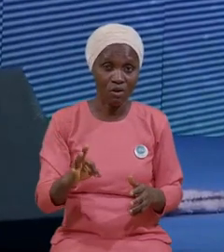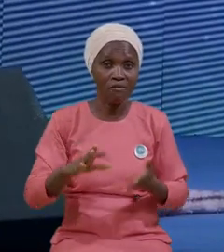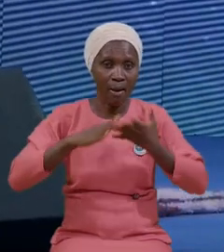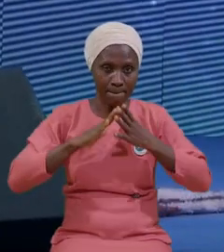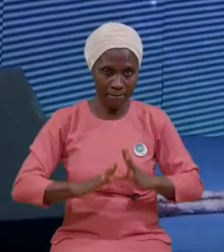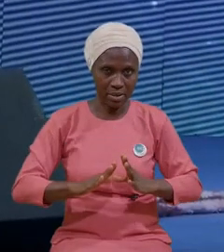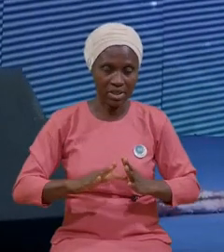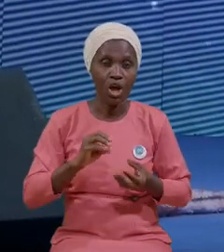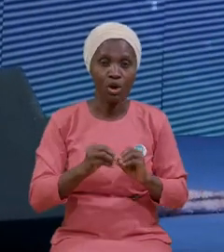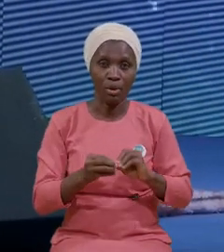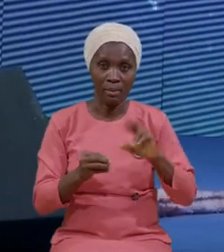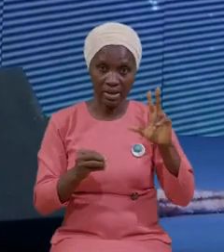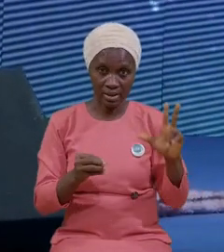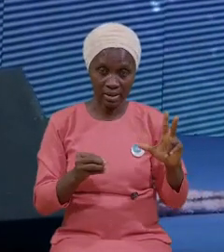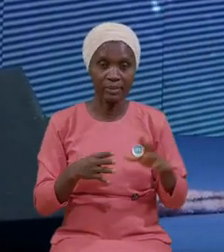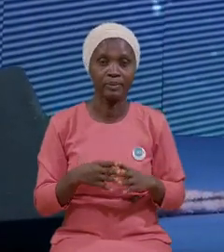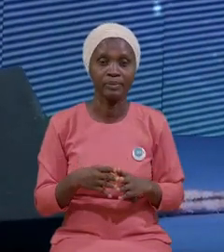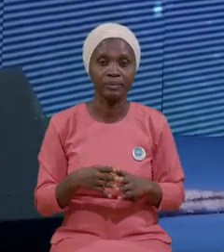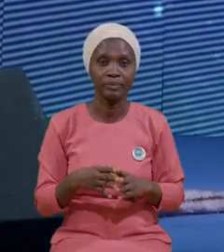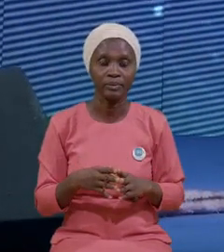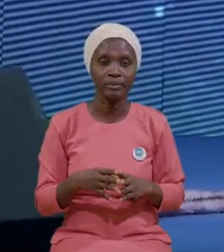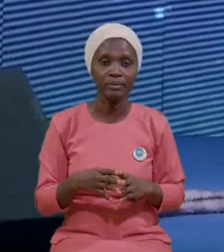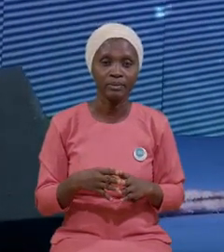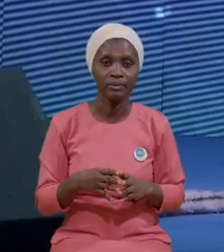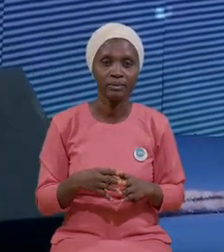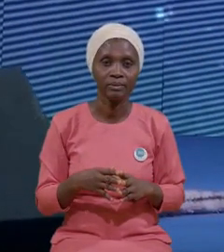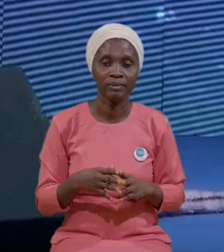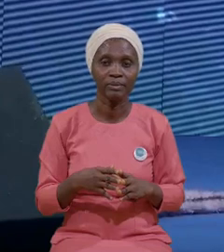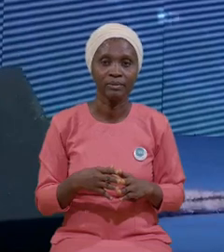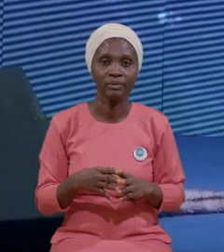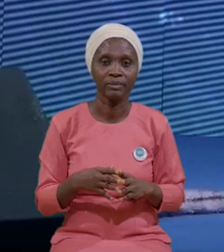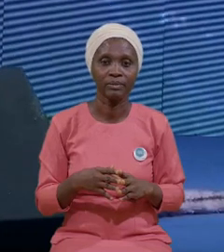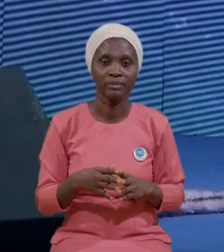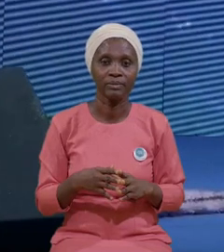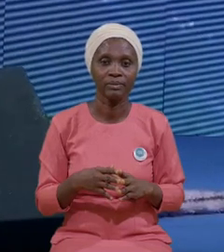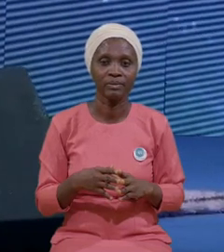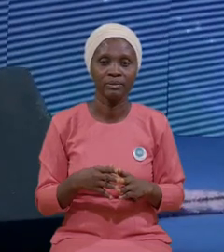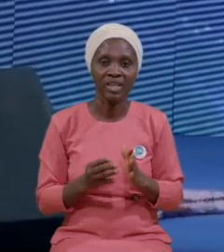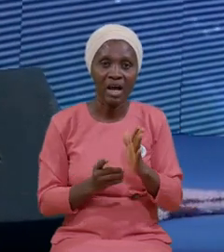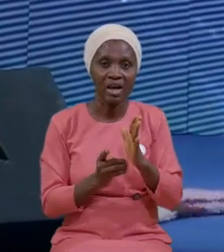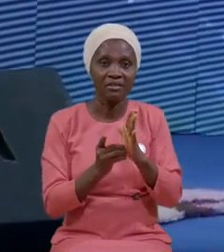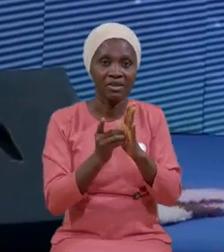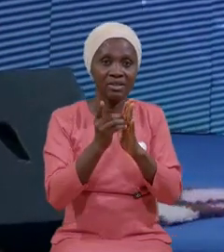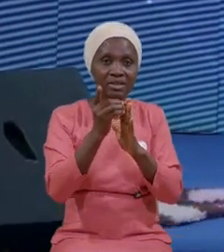Number three, advancing in God's nature of peace.